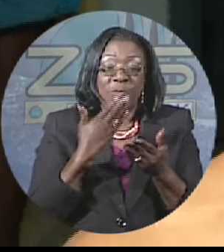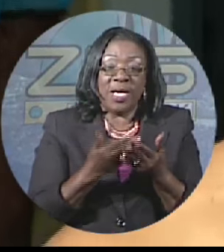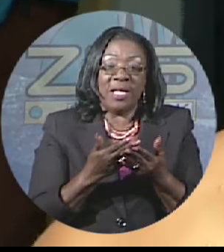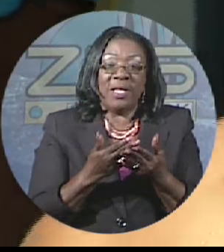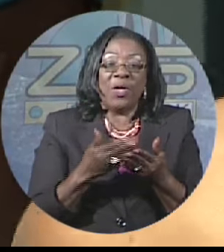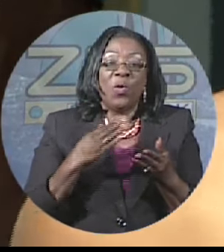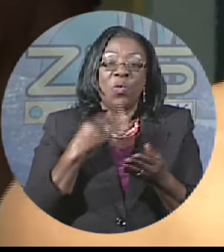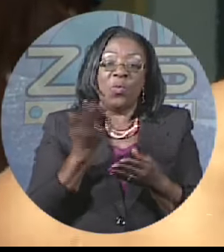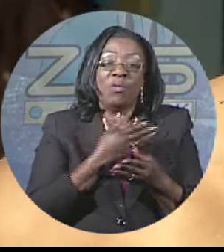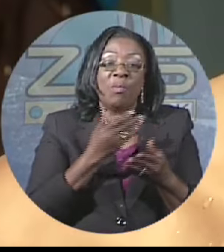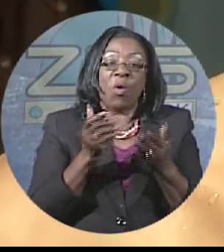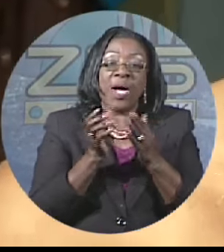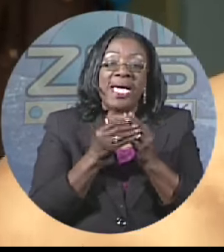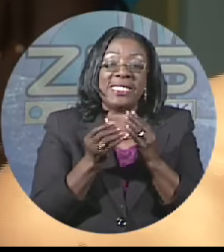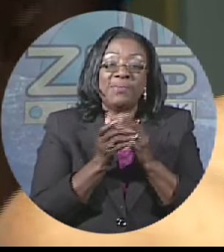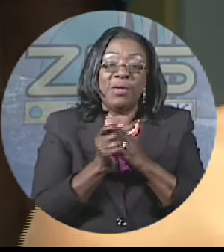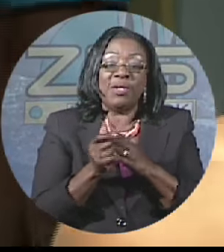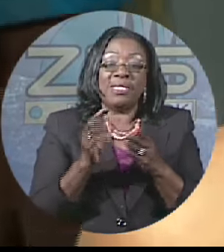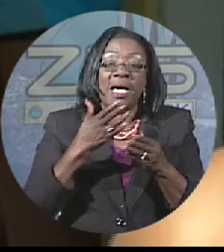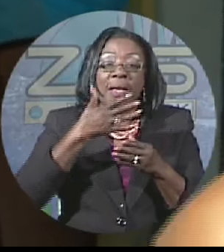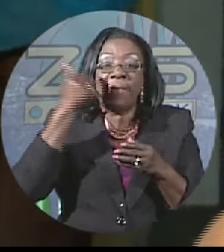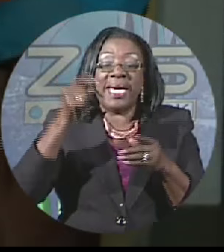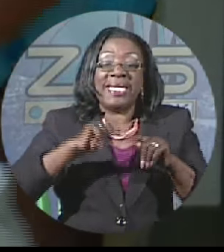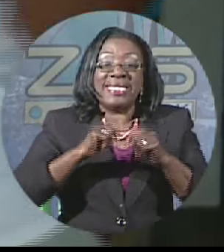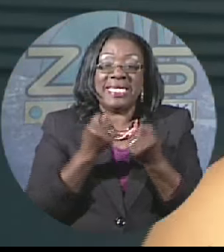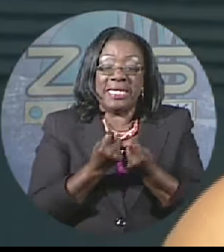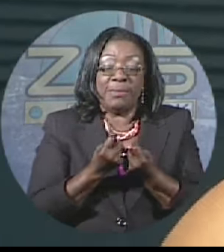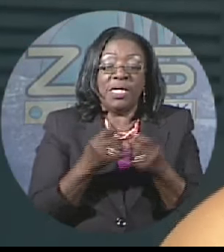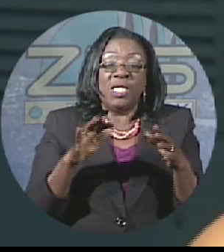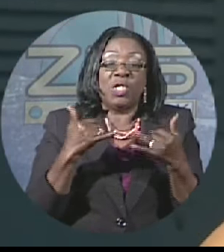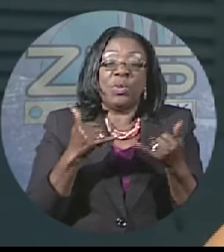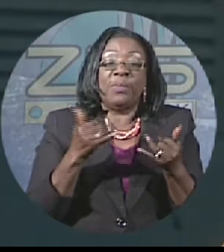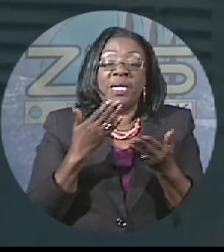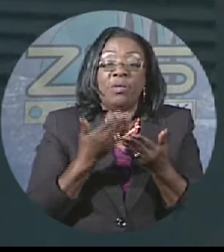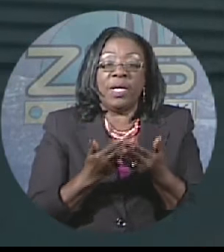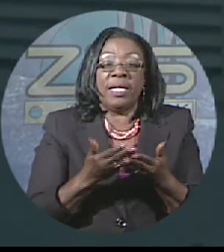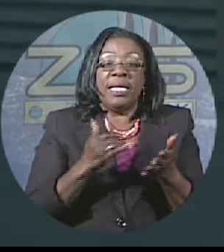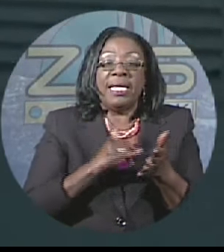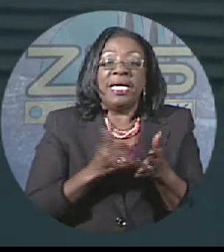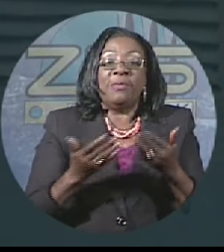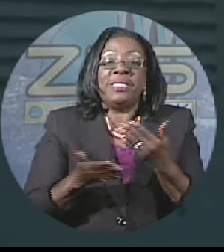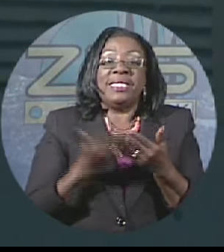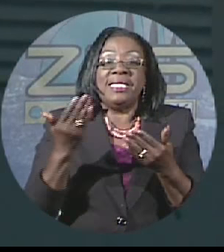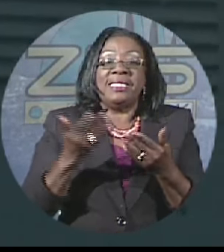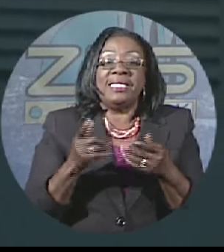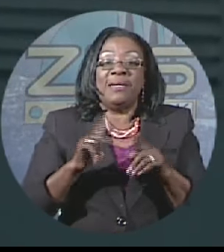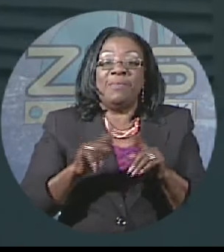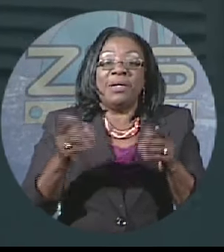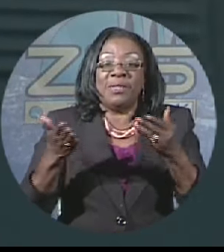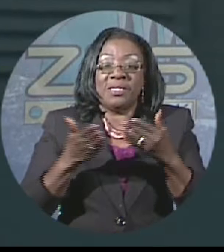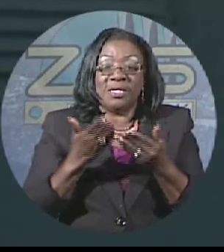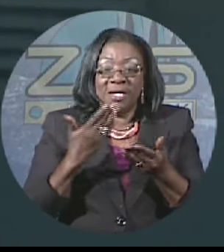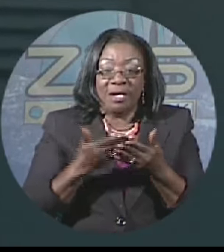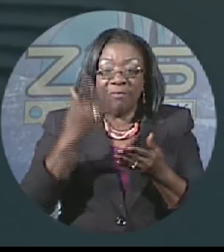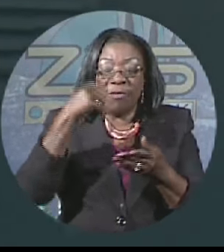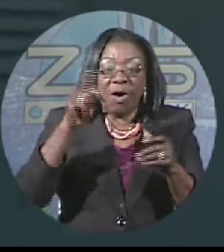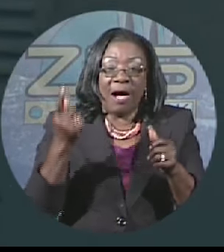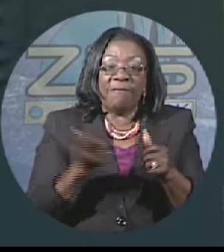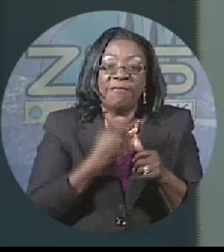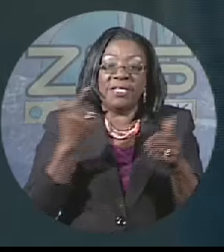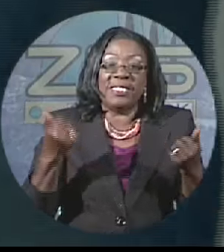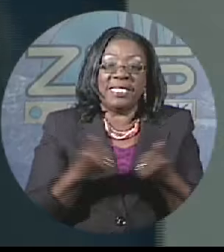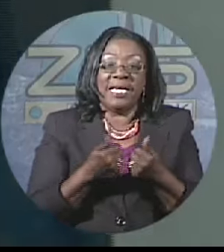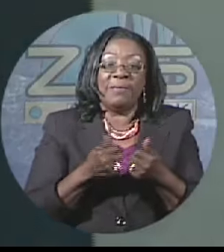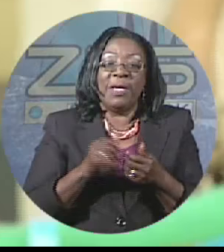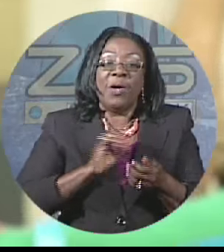obviously more experienced and a better team, so we played well. It was easy, but it was good for our first game to warm up, and we have